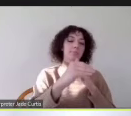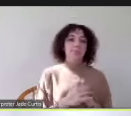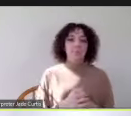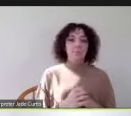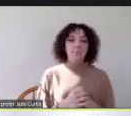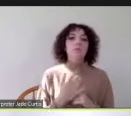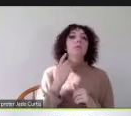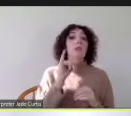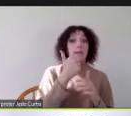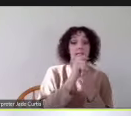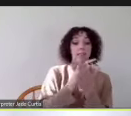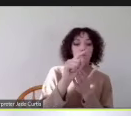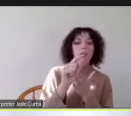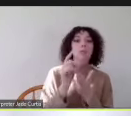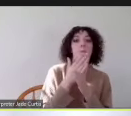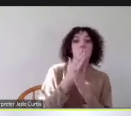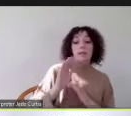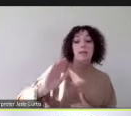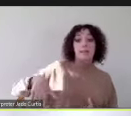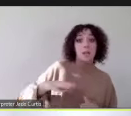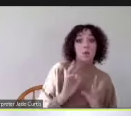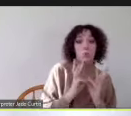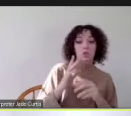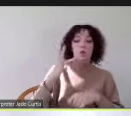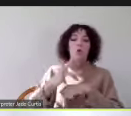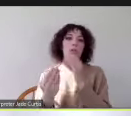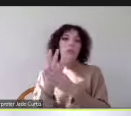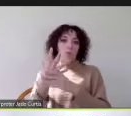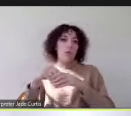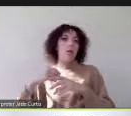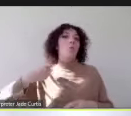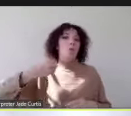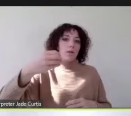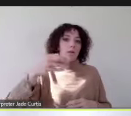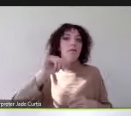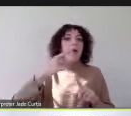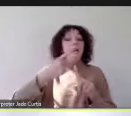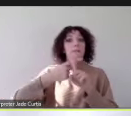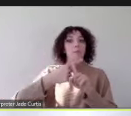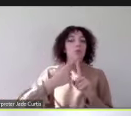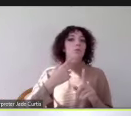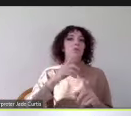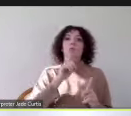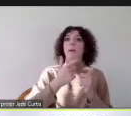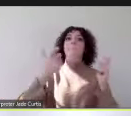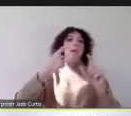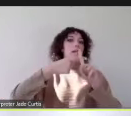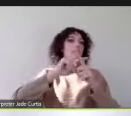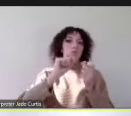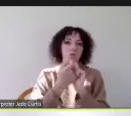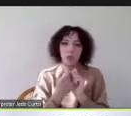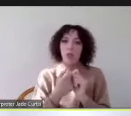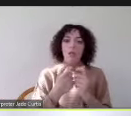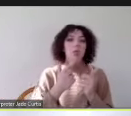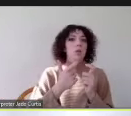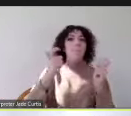winter, late winter and early spring in Oregon, where there was a significant temperature change and a significant change